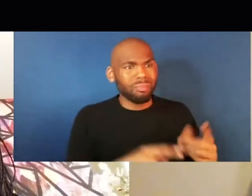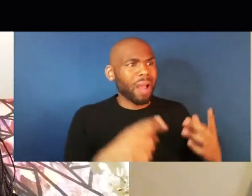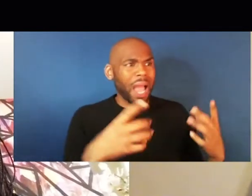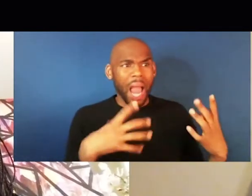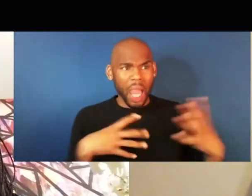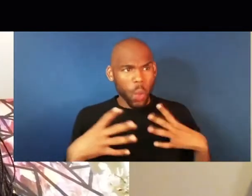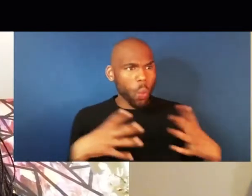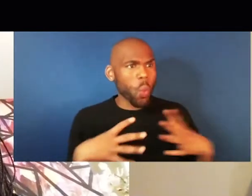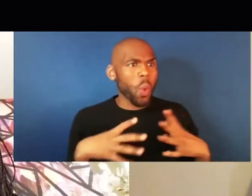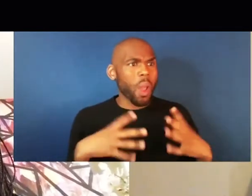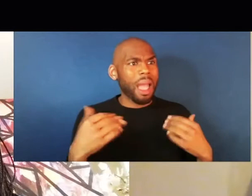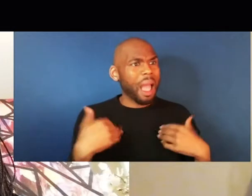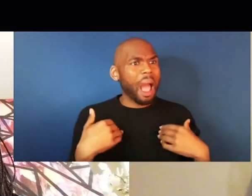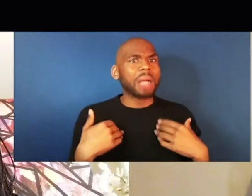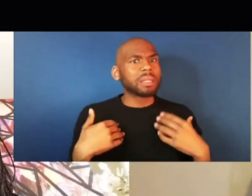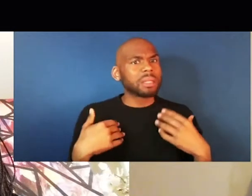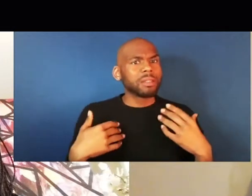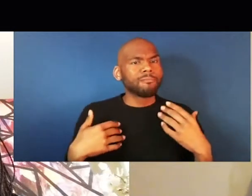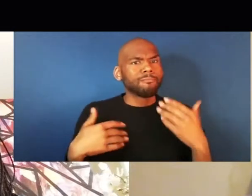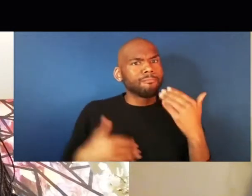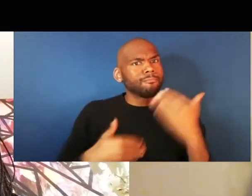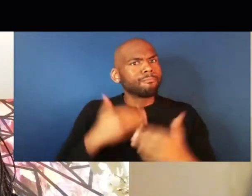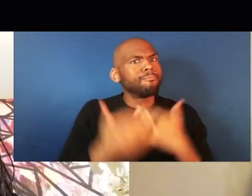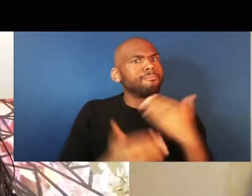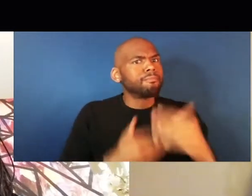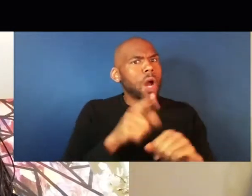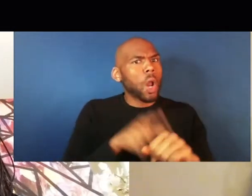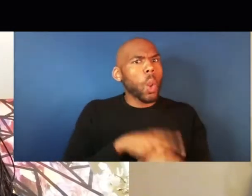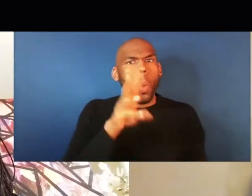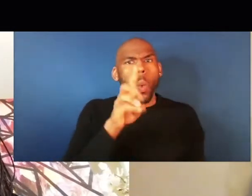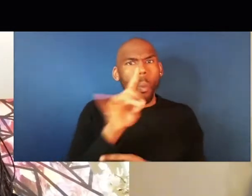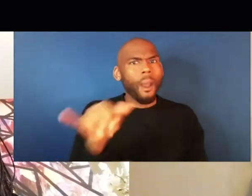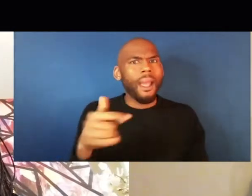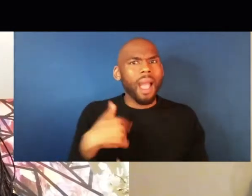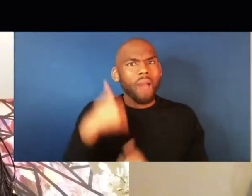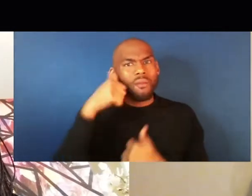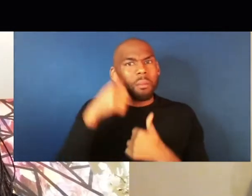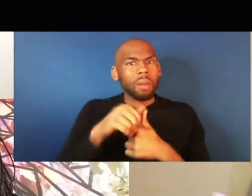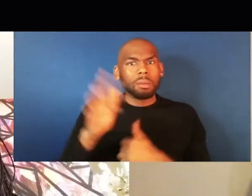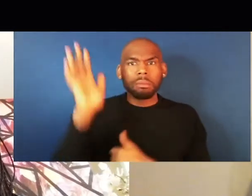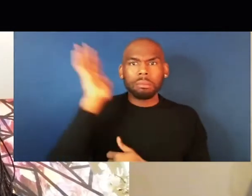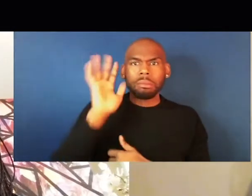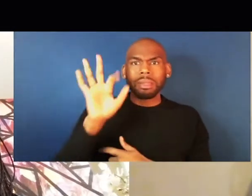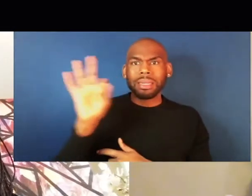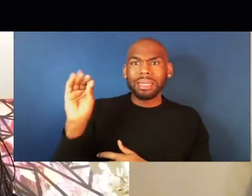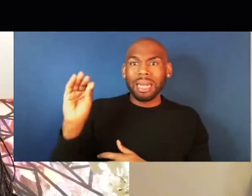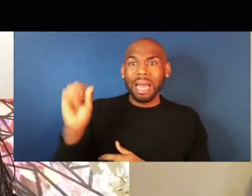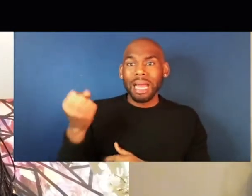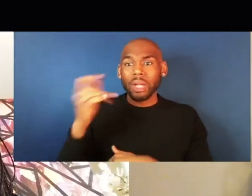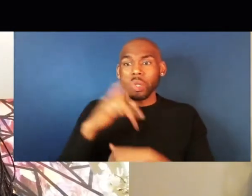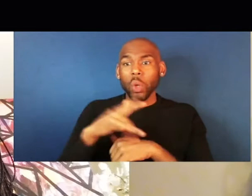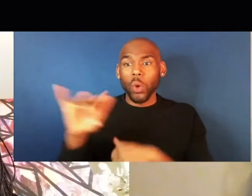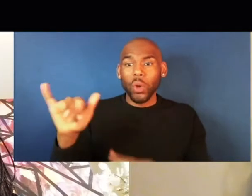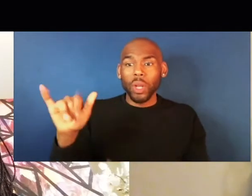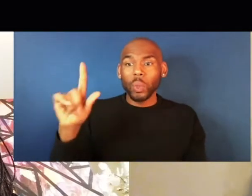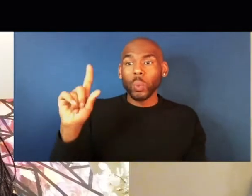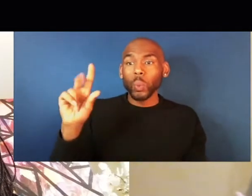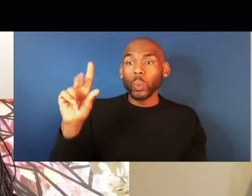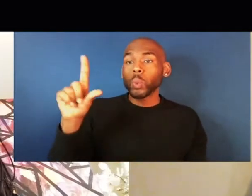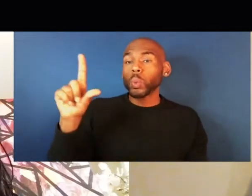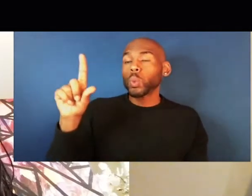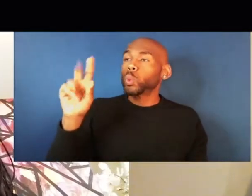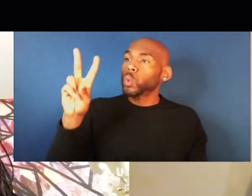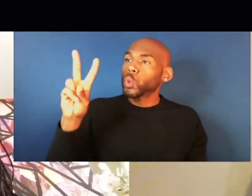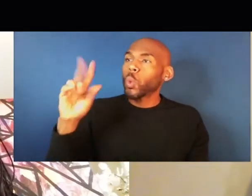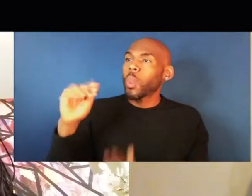the Hollywood have come a long way. Because I remember back growing up back in the 90s and early 2000s,